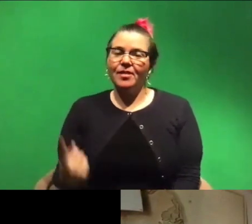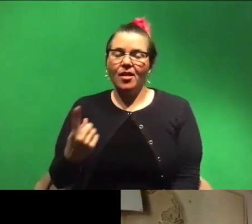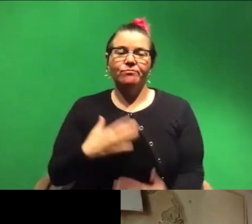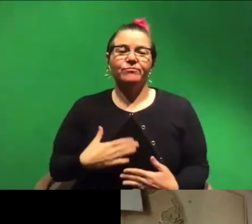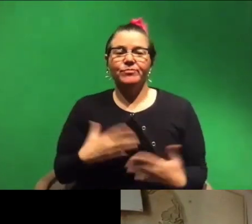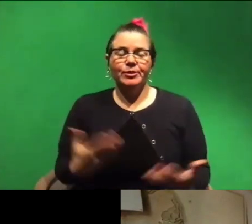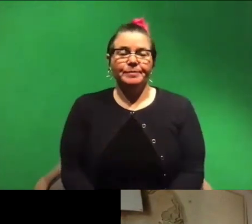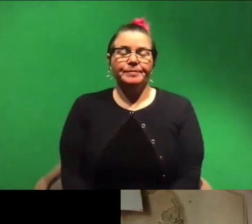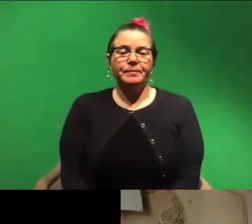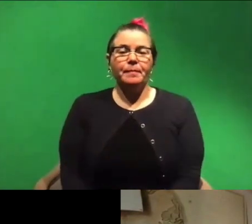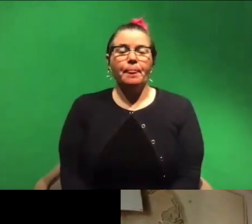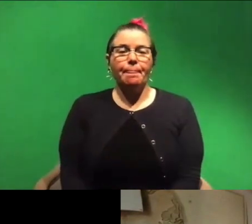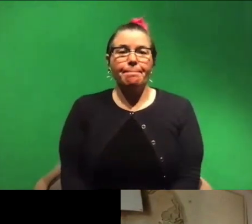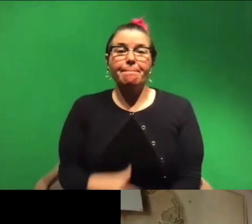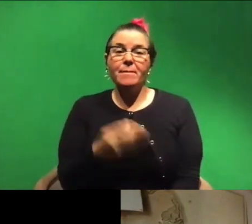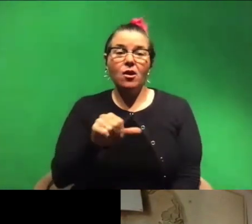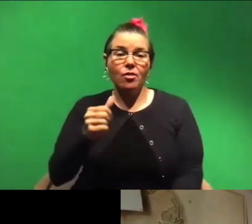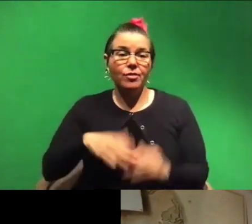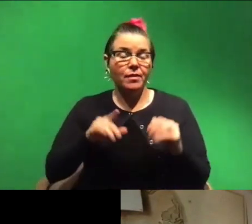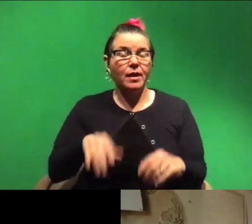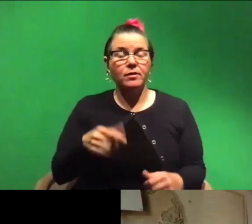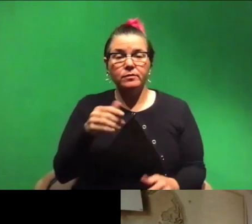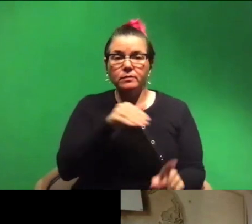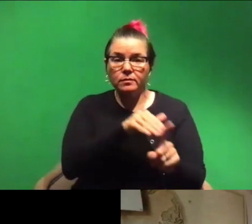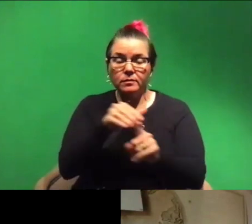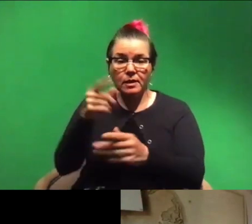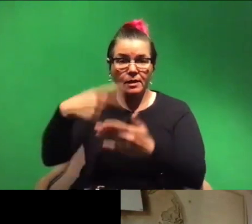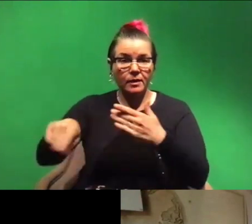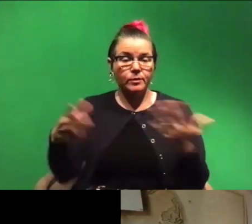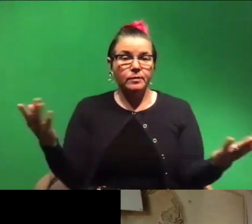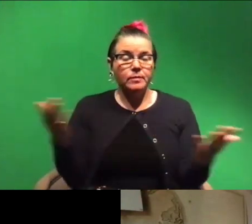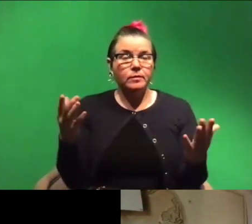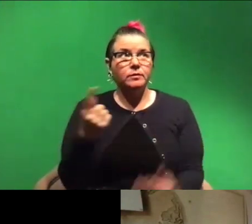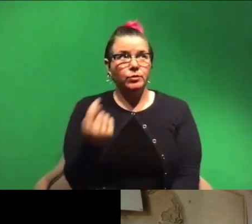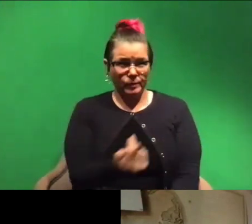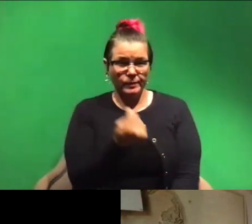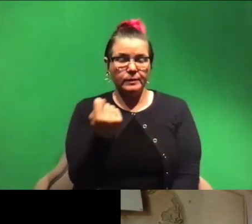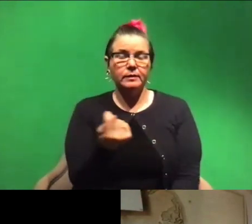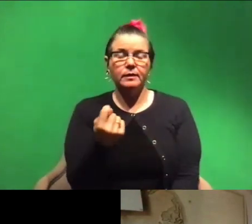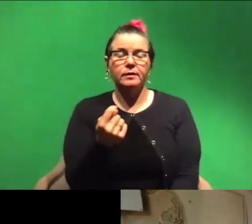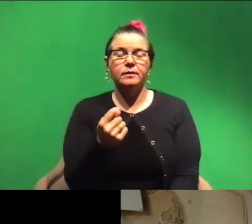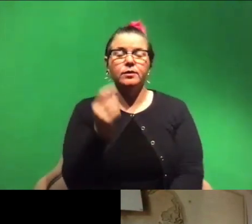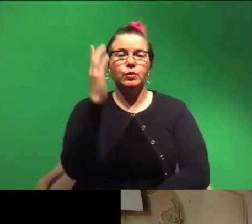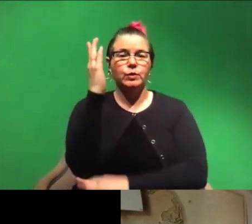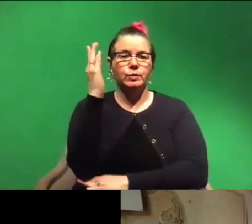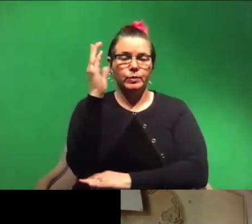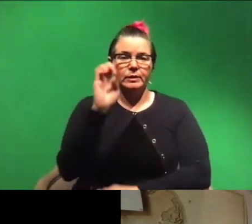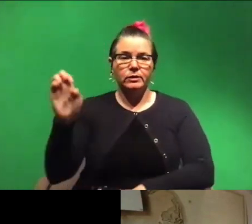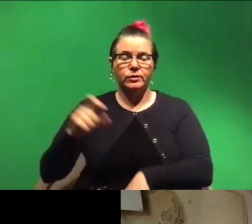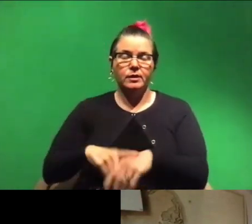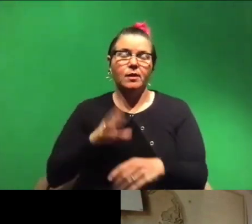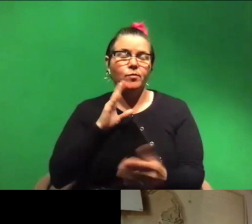here. And other than that, reminder, next week on Tuesday at noon Eastern, we're